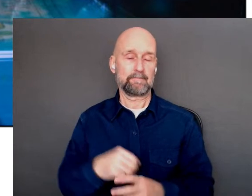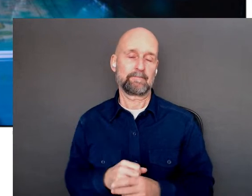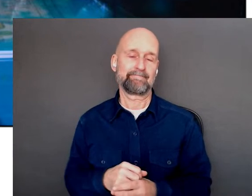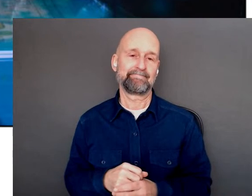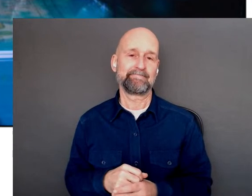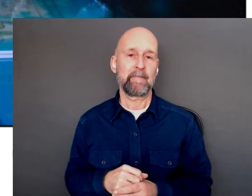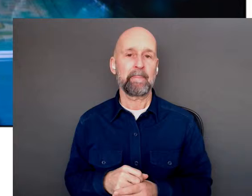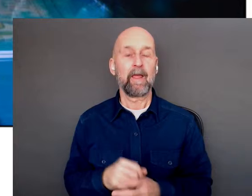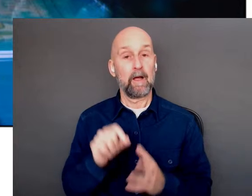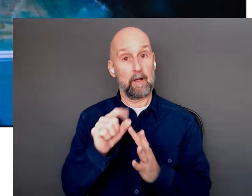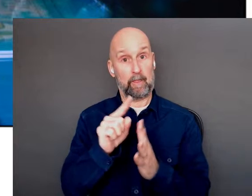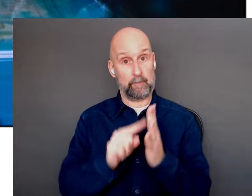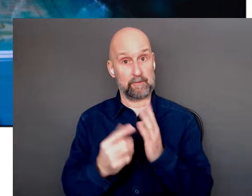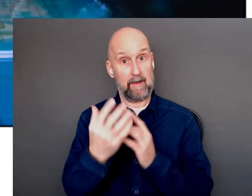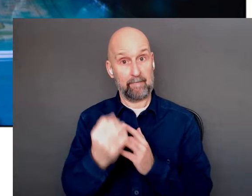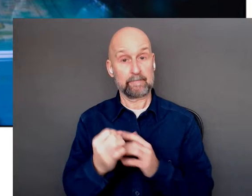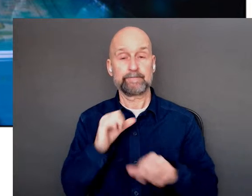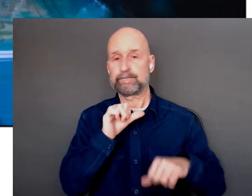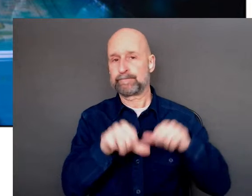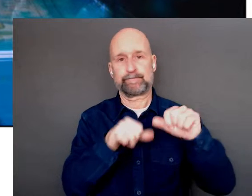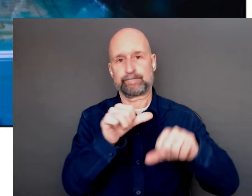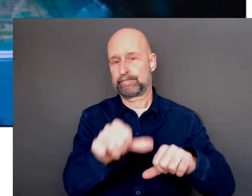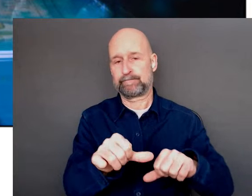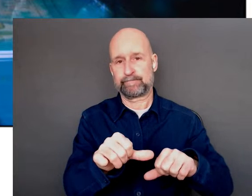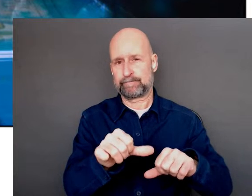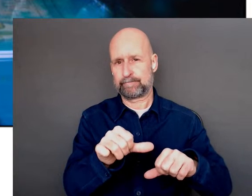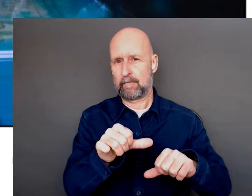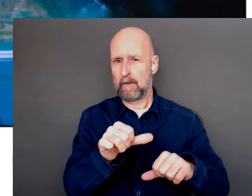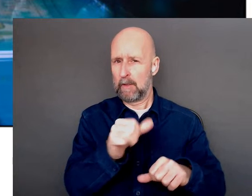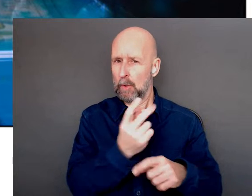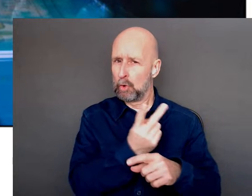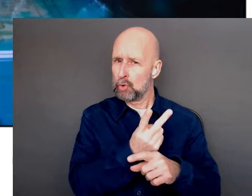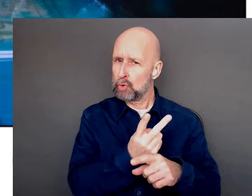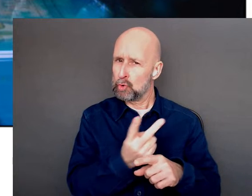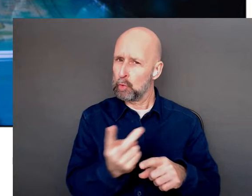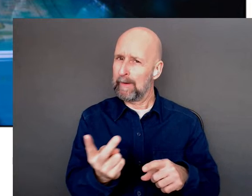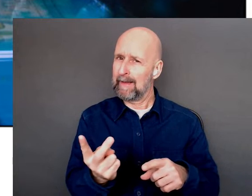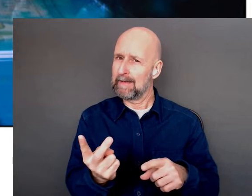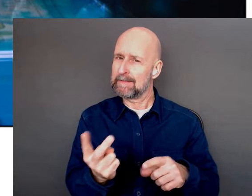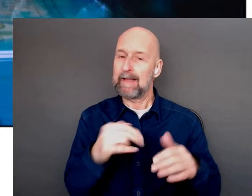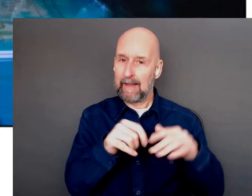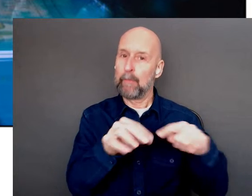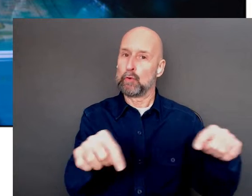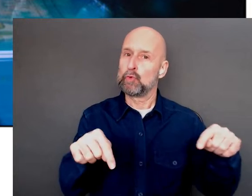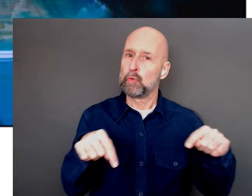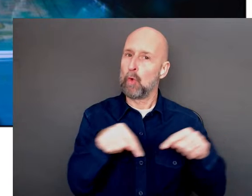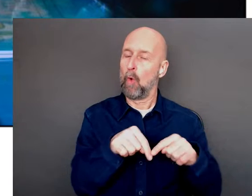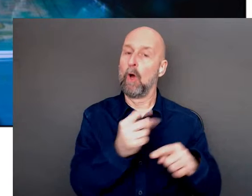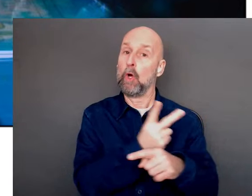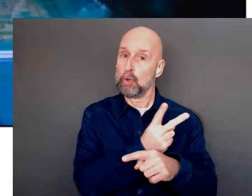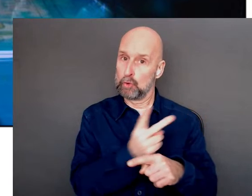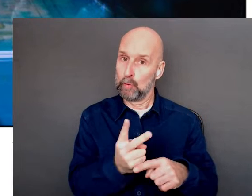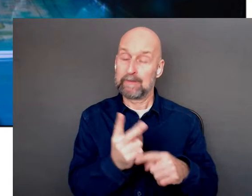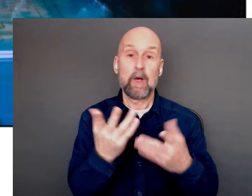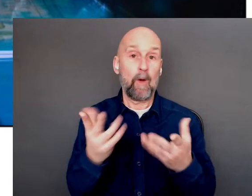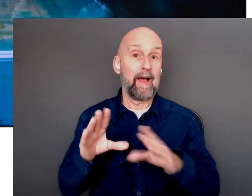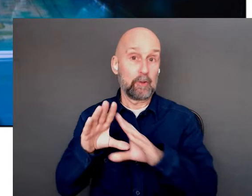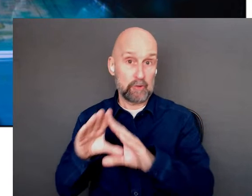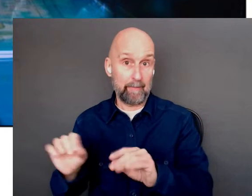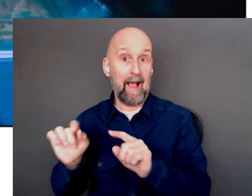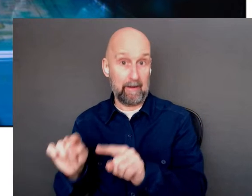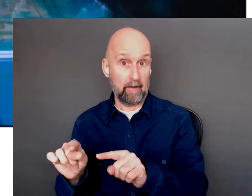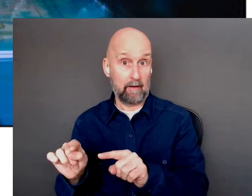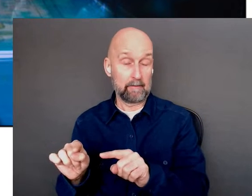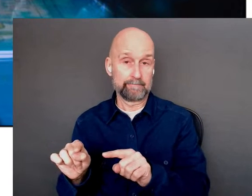project running for, I don't know, 2 weeks at our studio, two weeks in Japan. Everything is